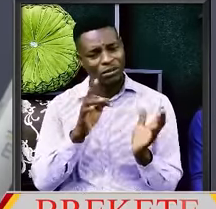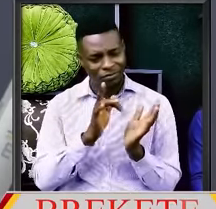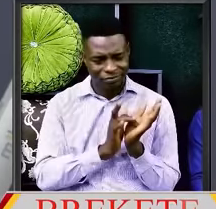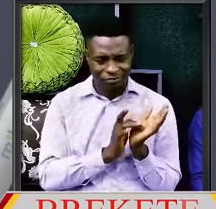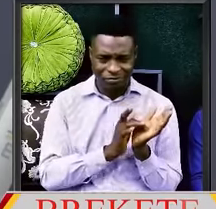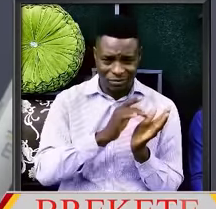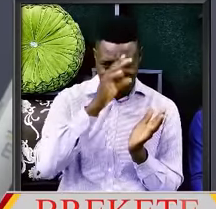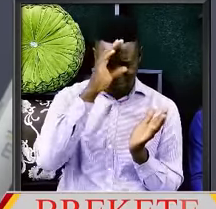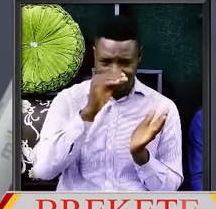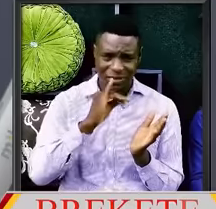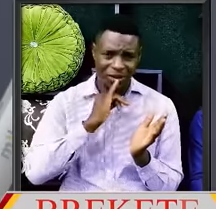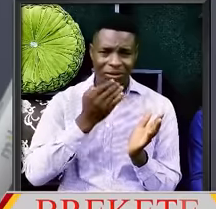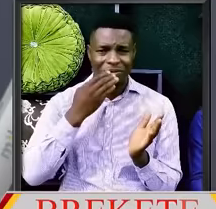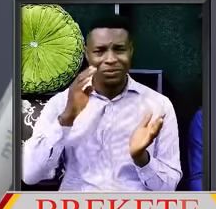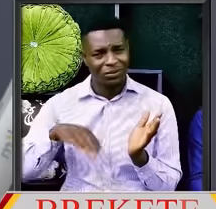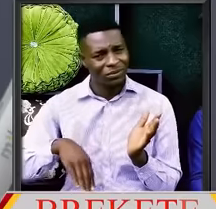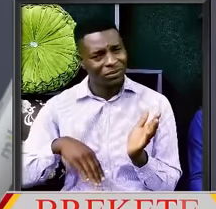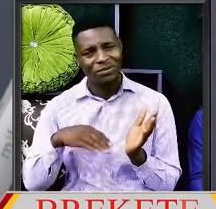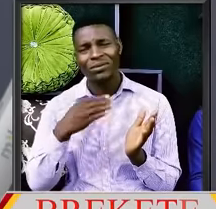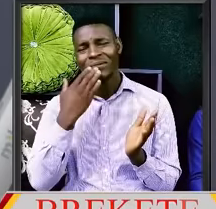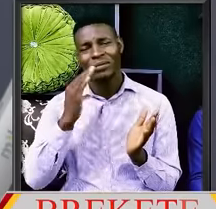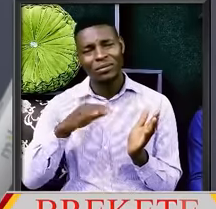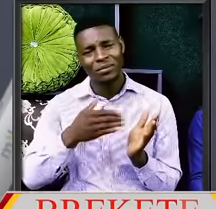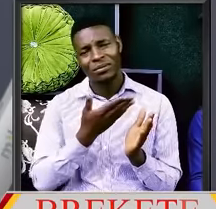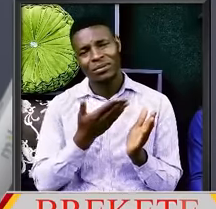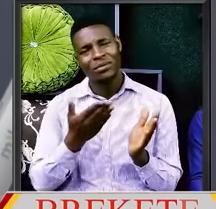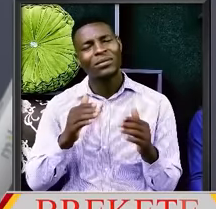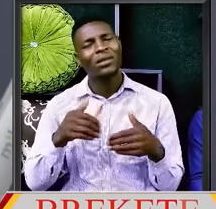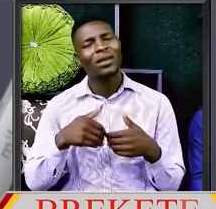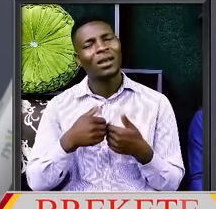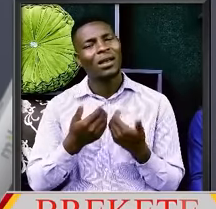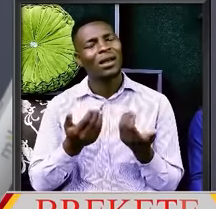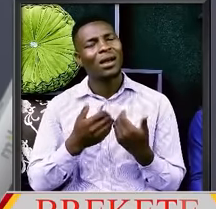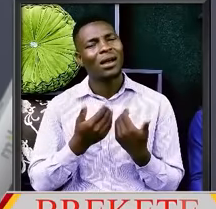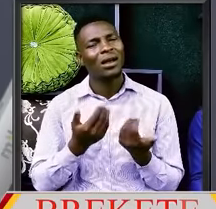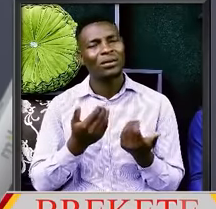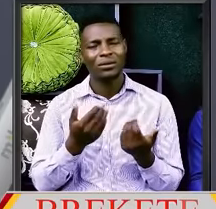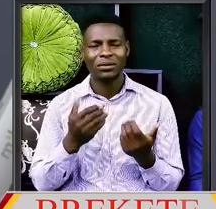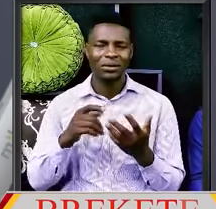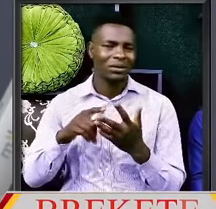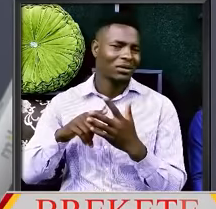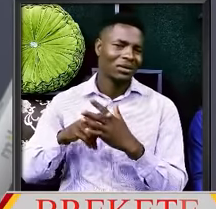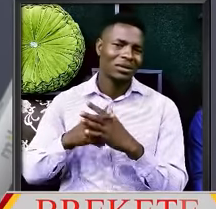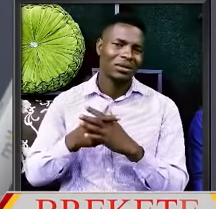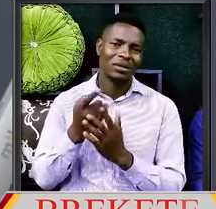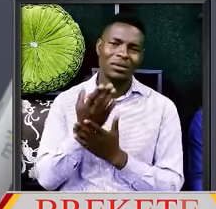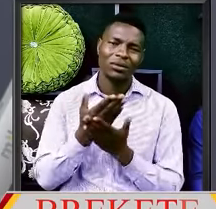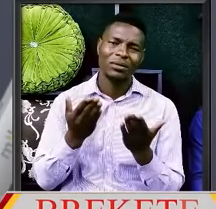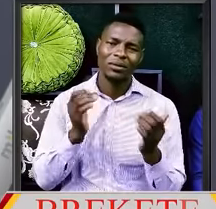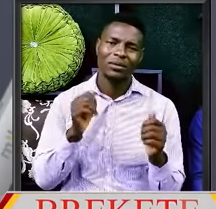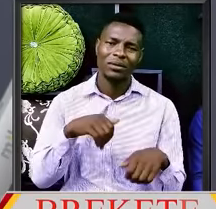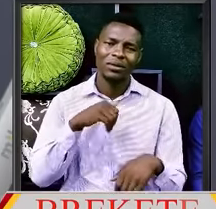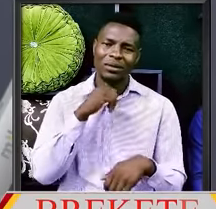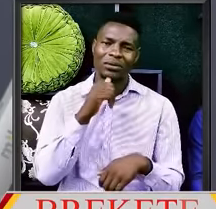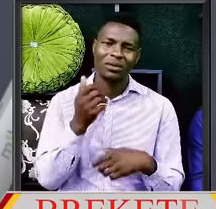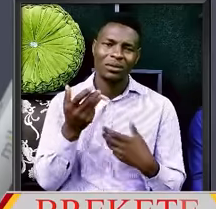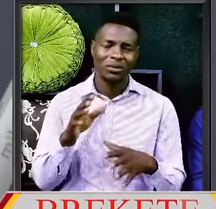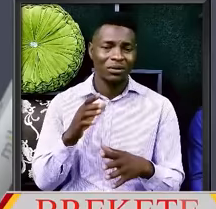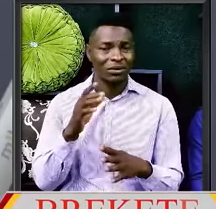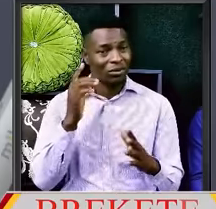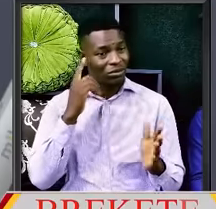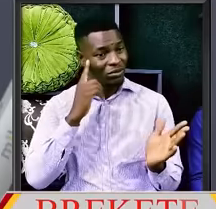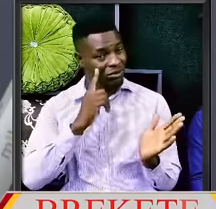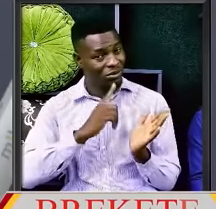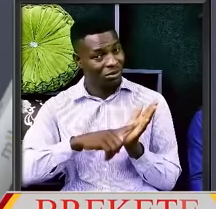too bad. Now bad thing, how they go take life when they're not going to create. If you go check Mohbad’s, you go check now,